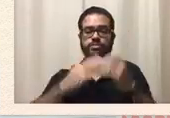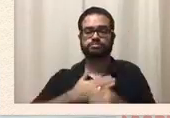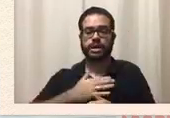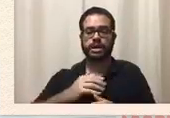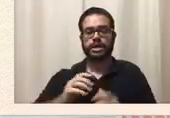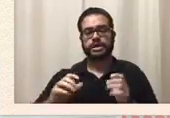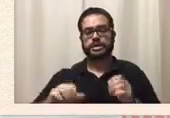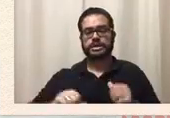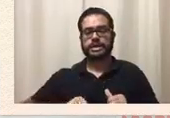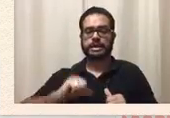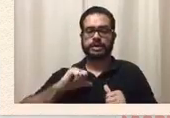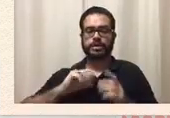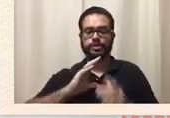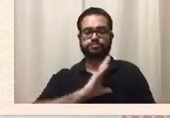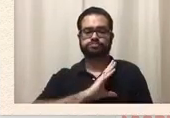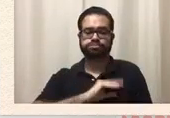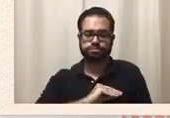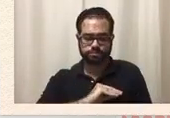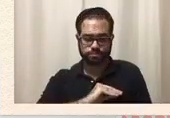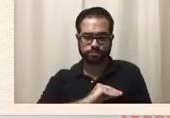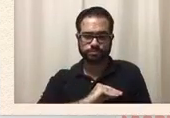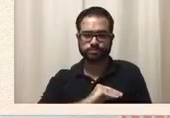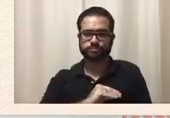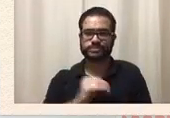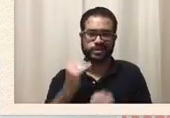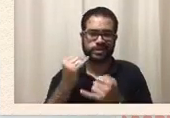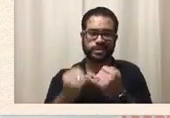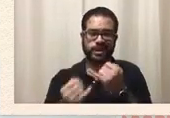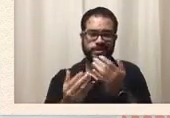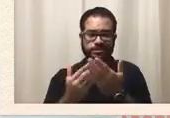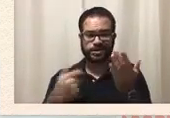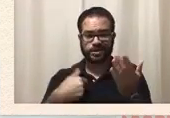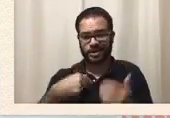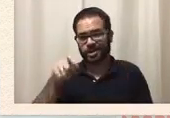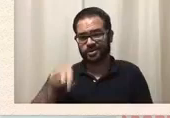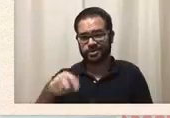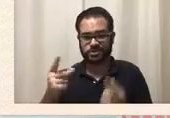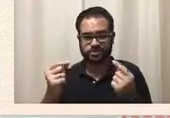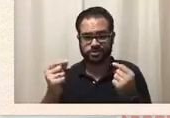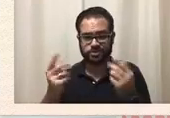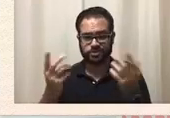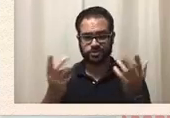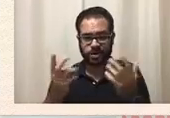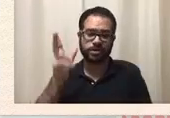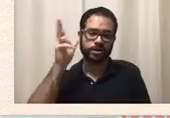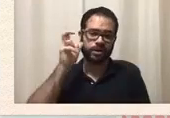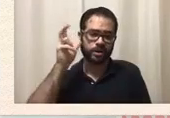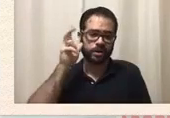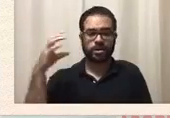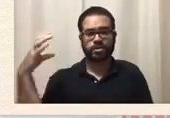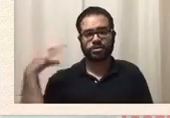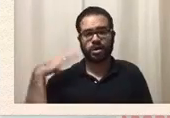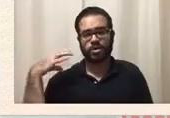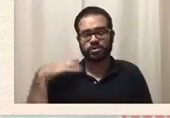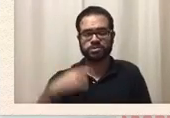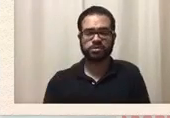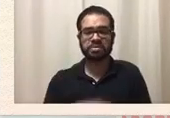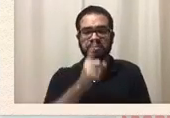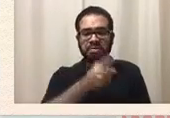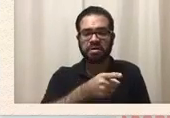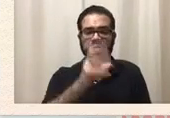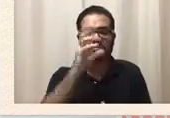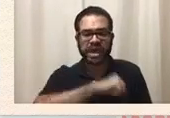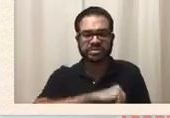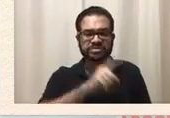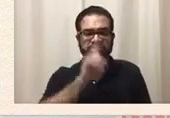The last thing I needed to do was to hear Coach point out that we missed this hit or didn't make